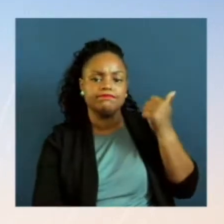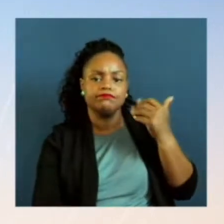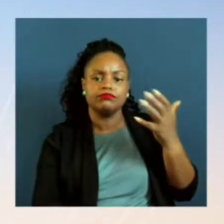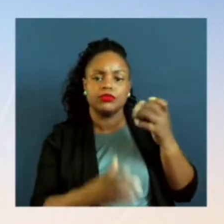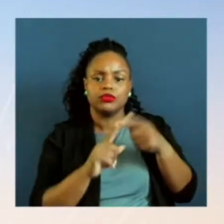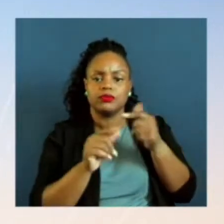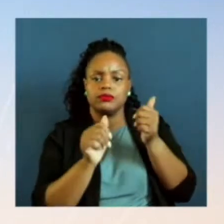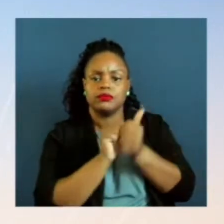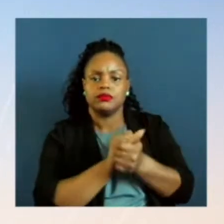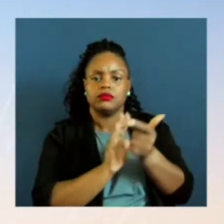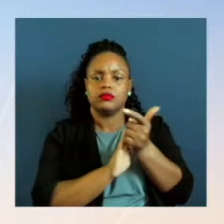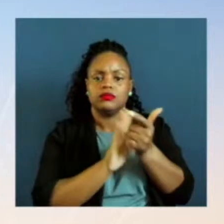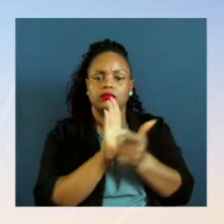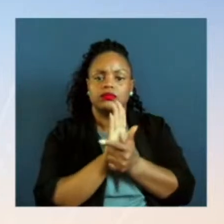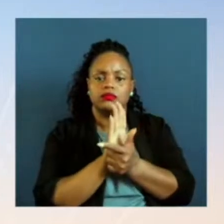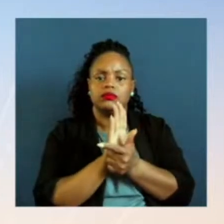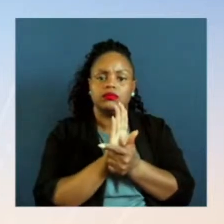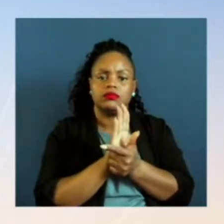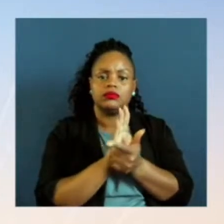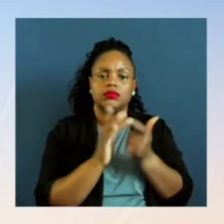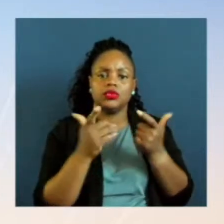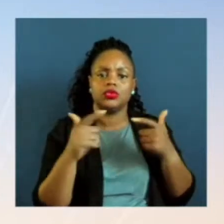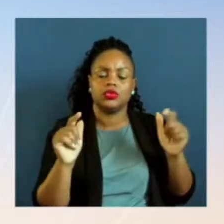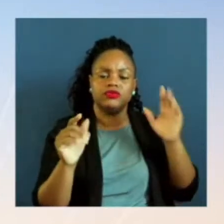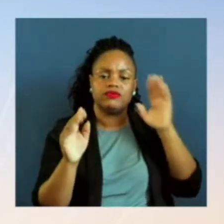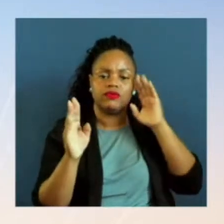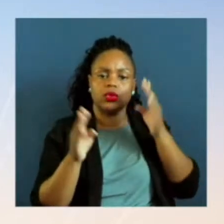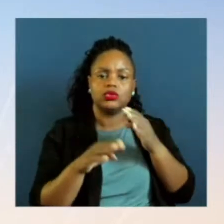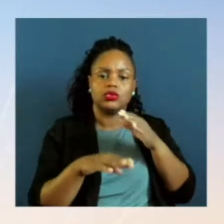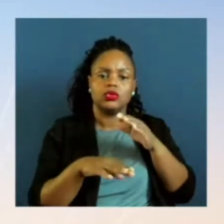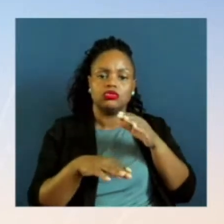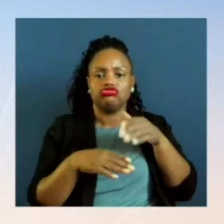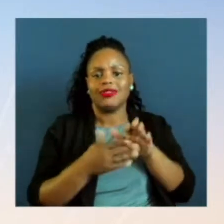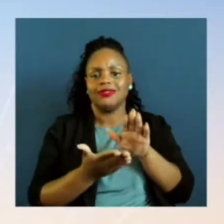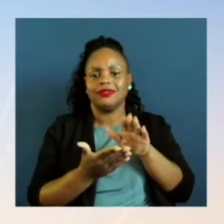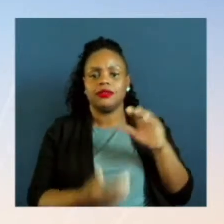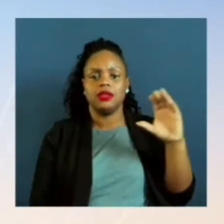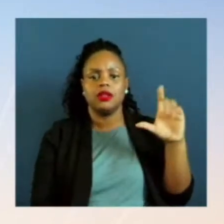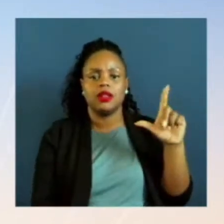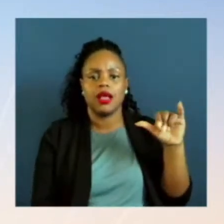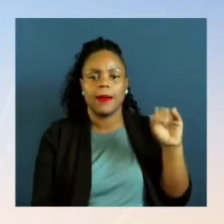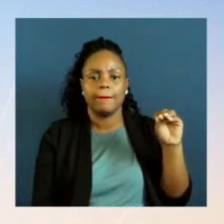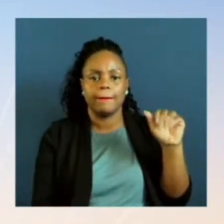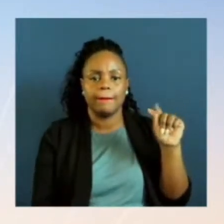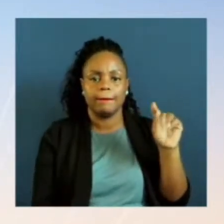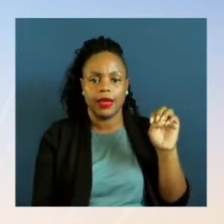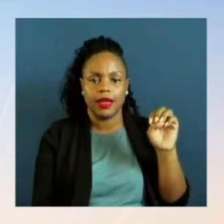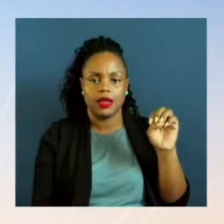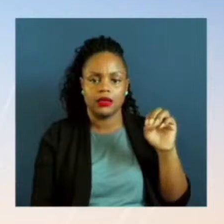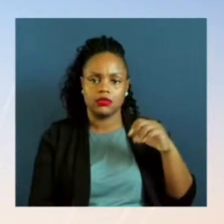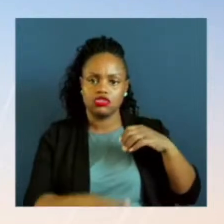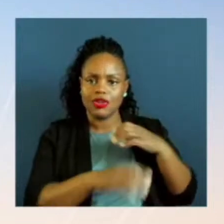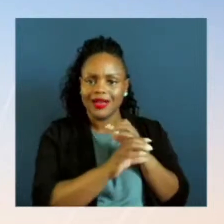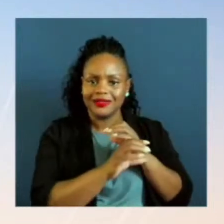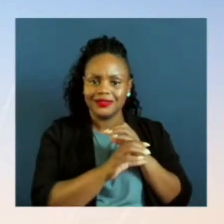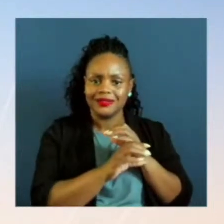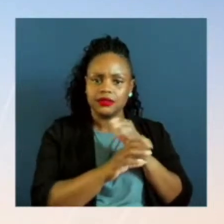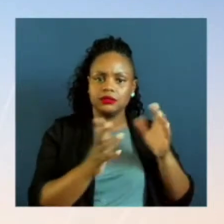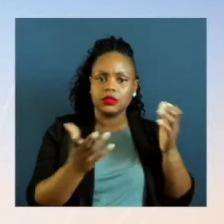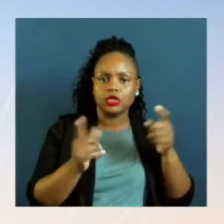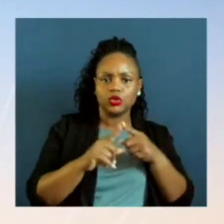focus on addressing the climate crisis and taking a number of steps, including creating more, investing in resiliency for infrastructure, as you